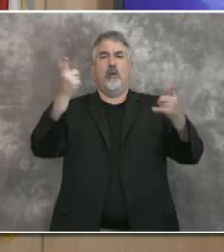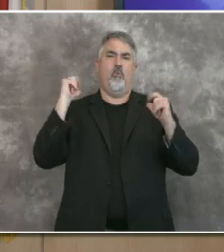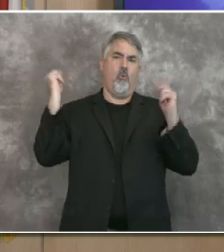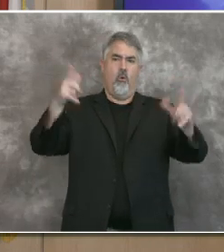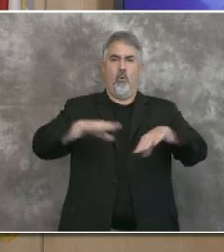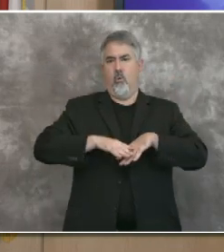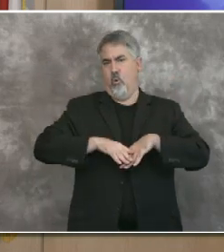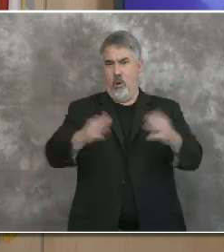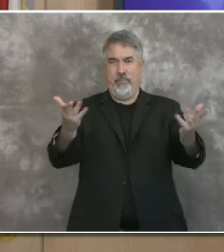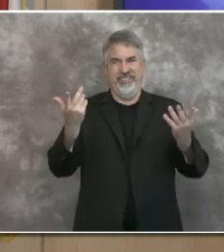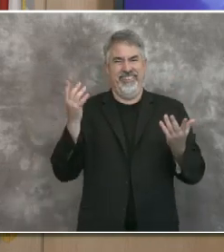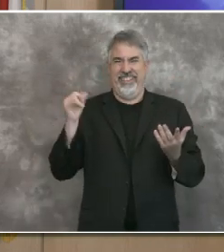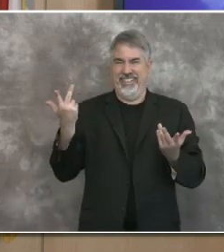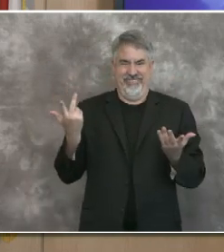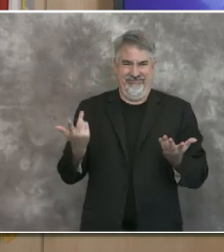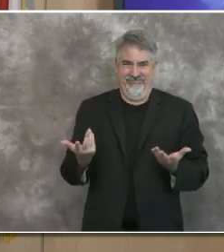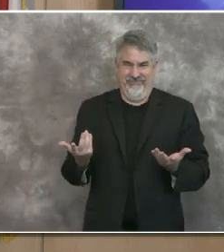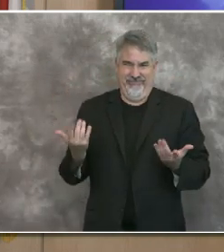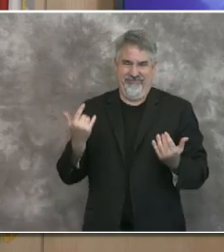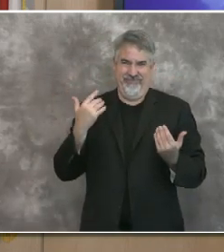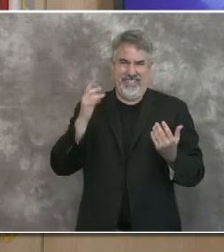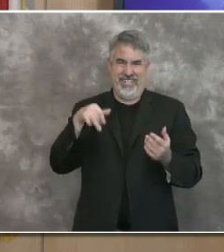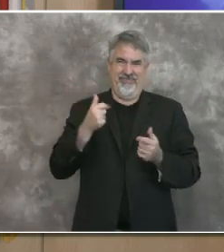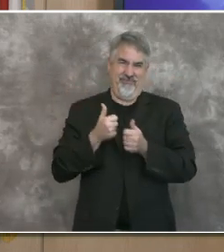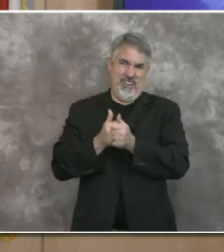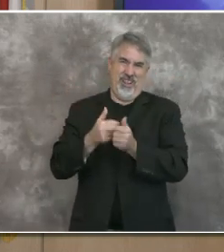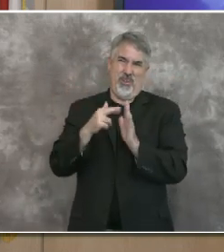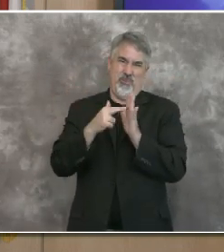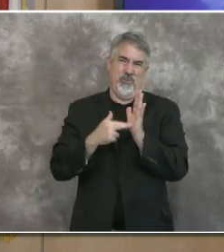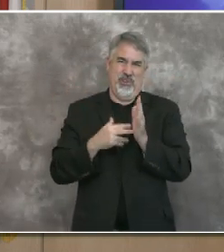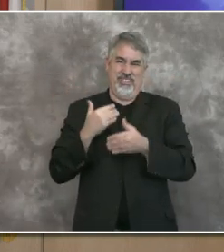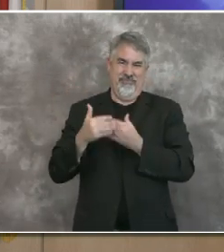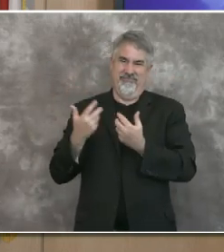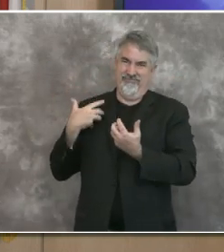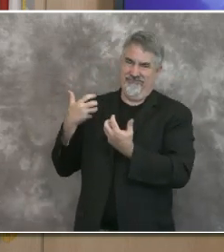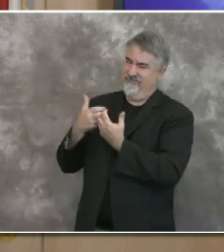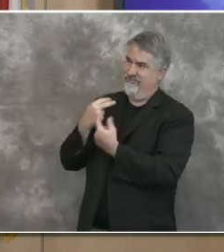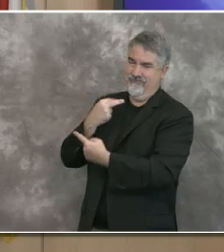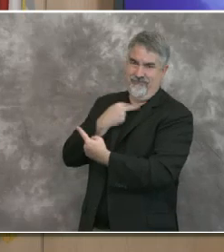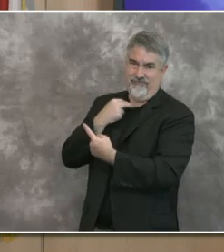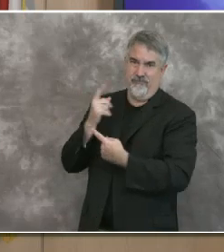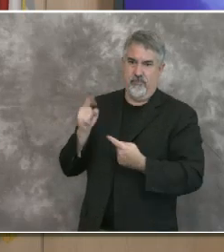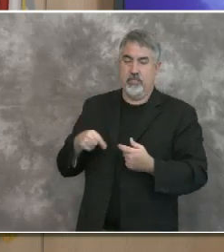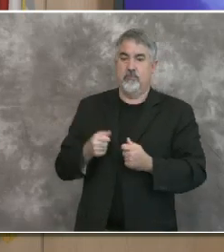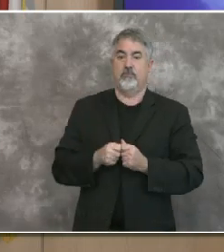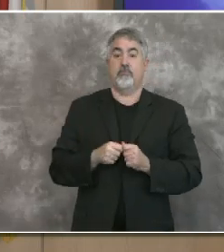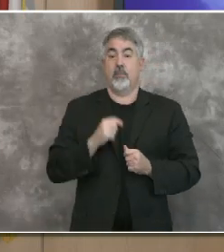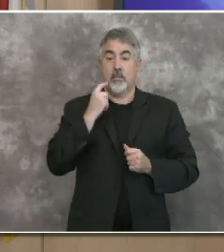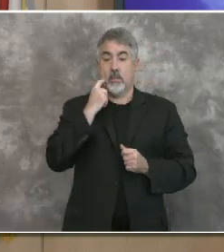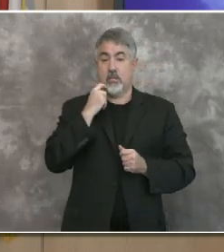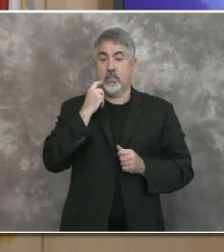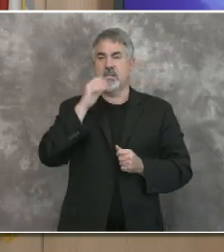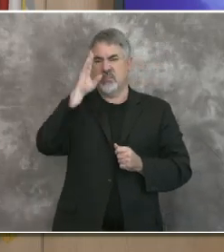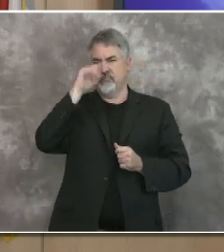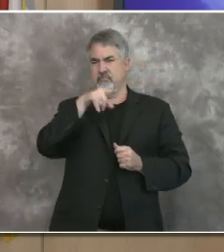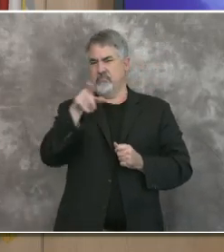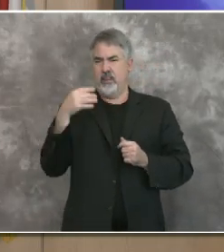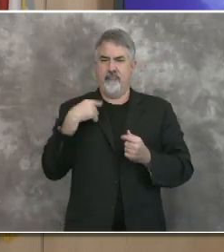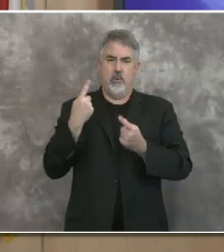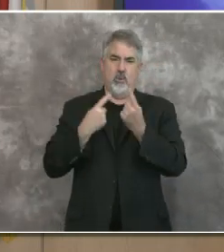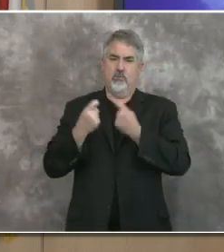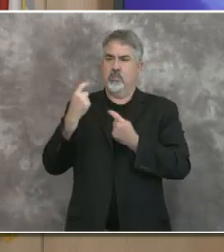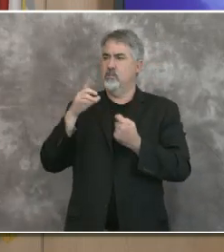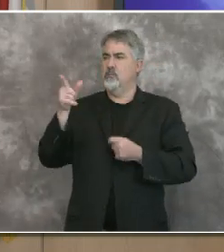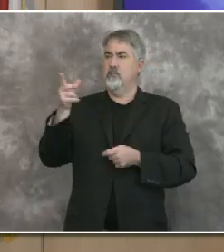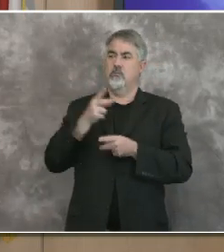stops us from moving beyond what the state of California has outlined. So we know there will be questions. Again, as Supervisor Cox outlined, there is an